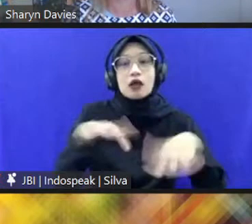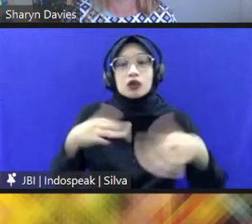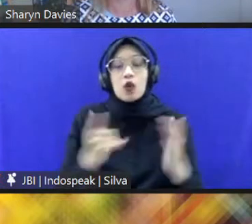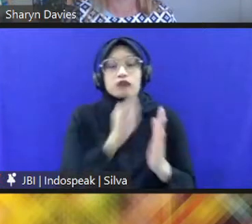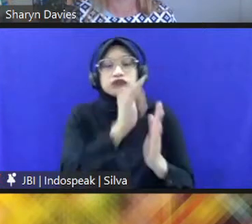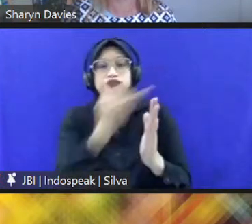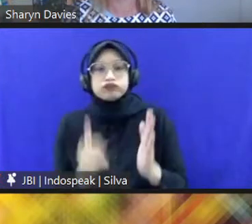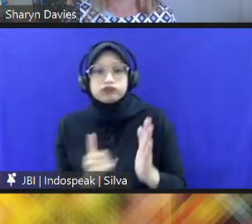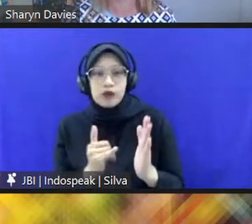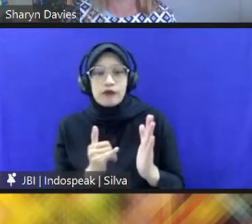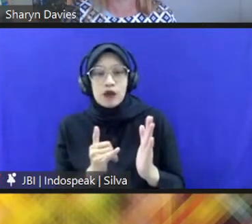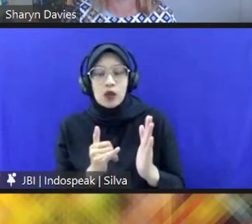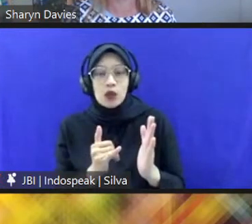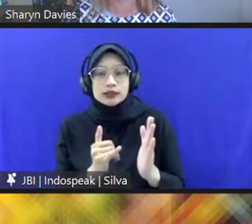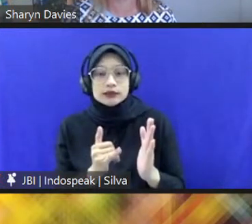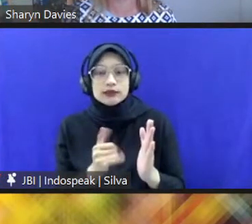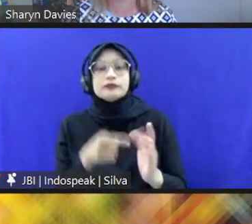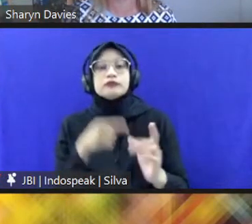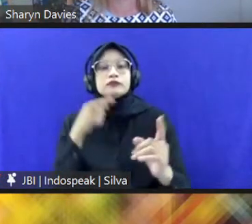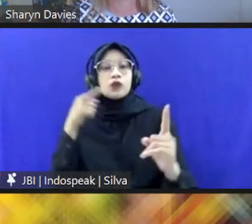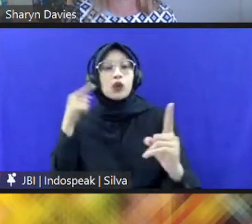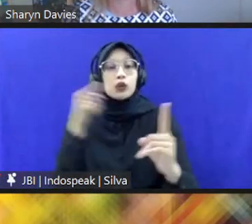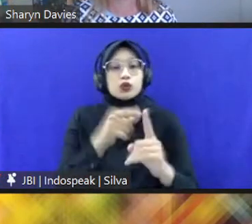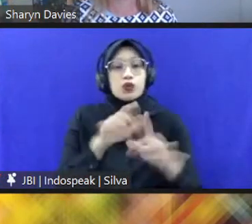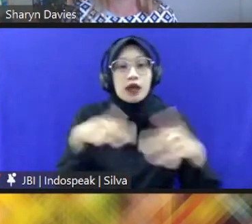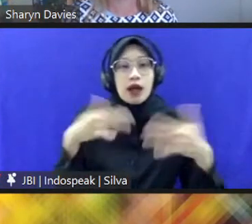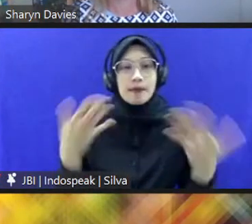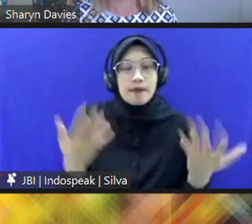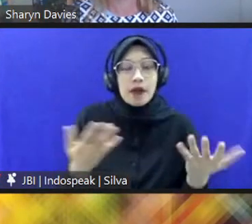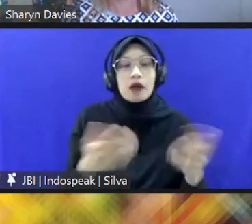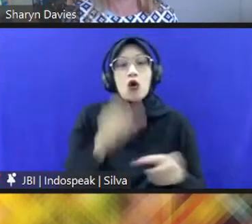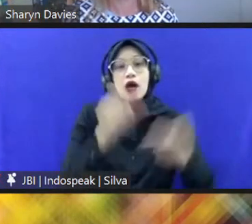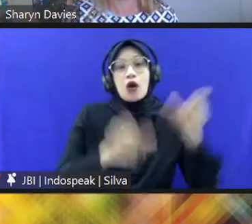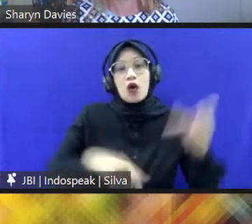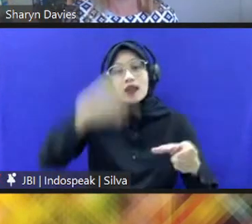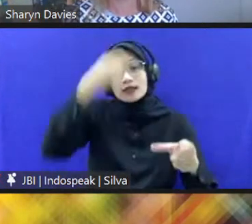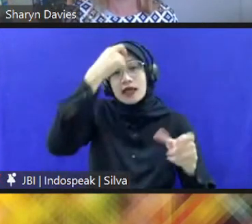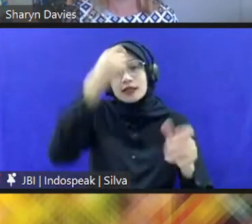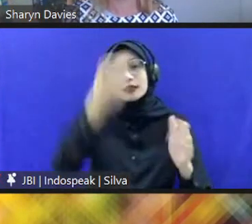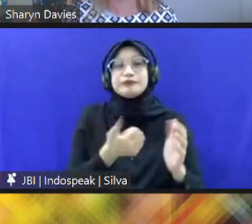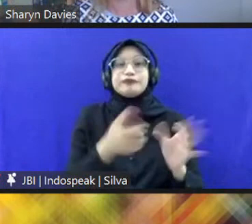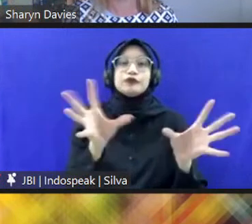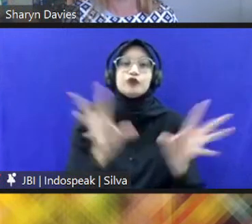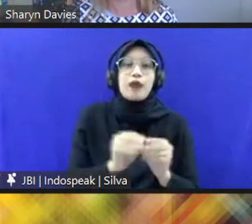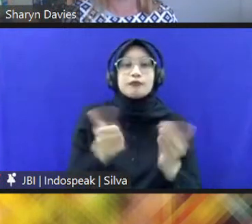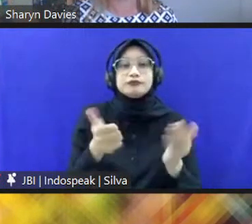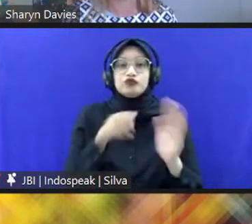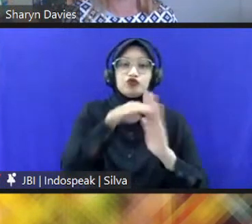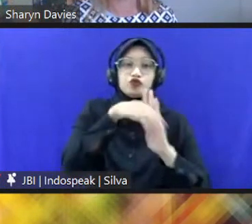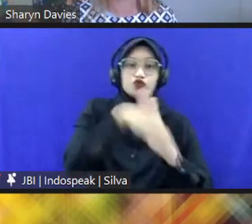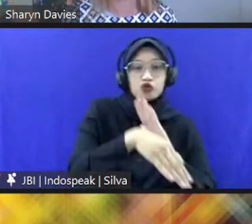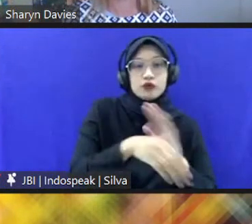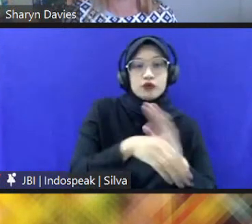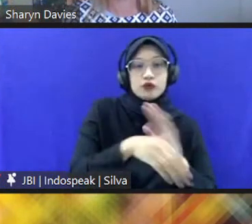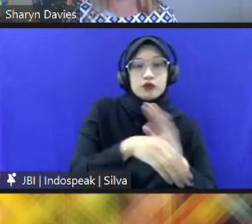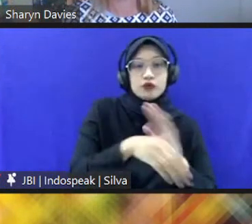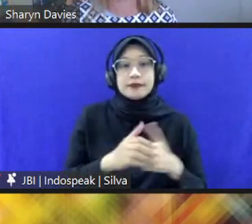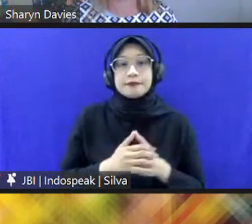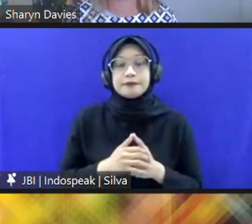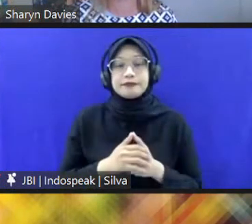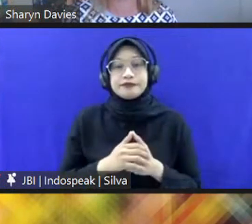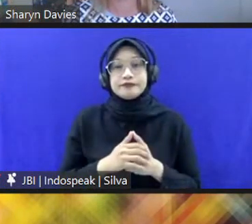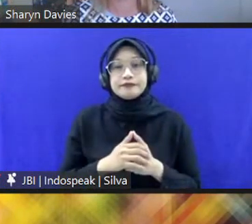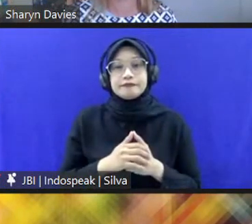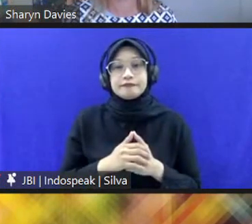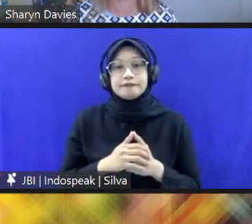reduce the number of patients or the number of disease circulated in the society. So I